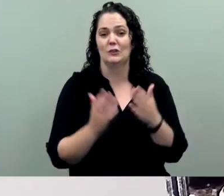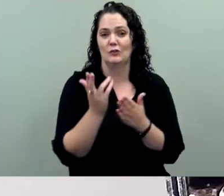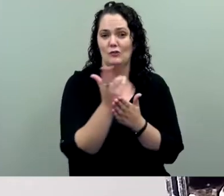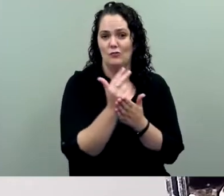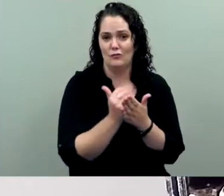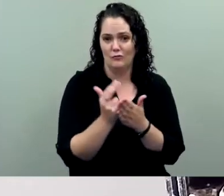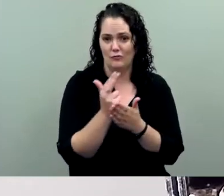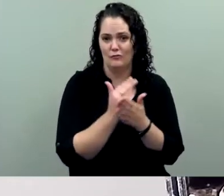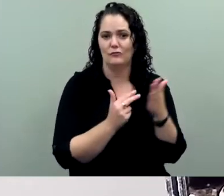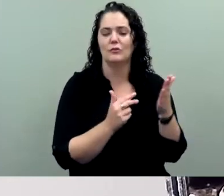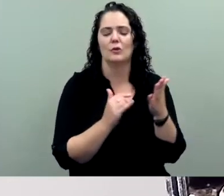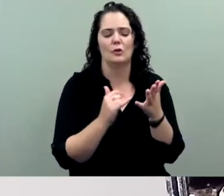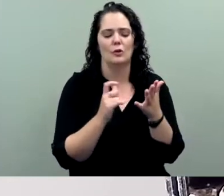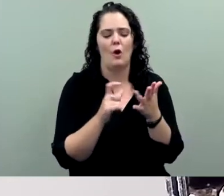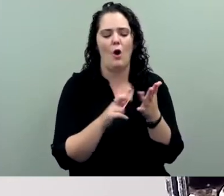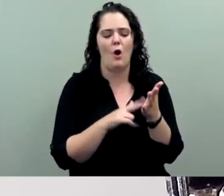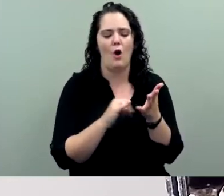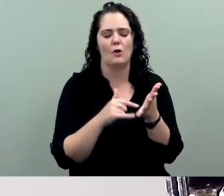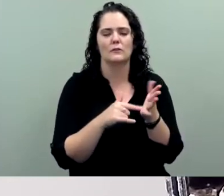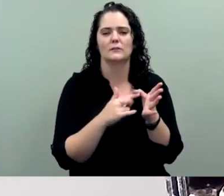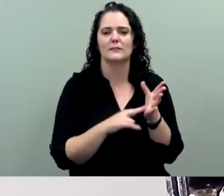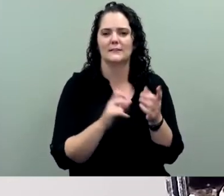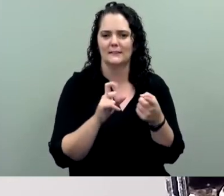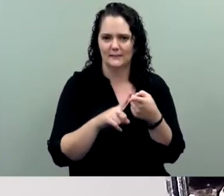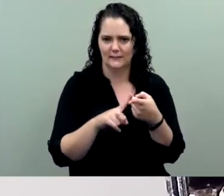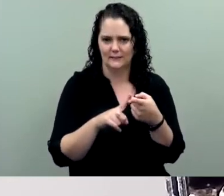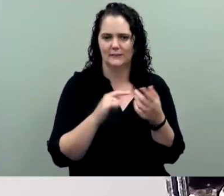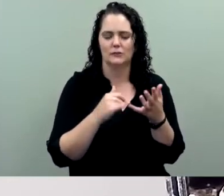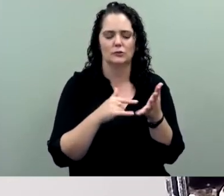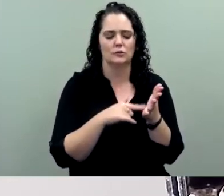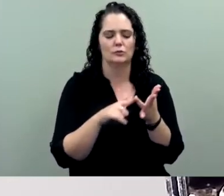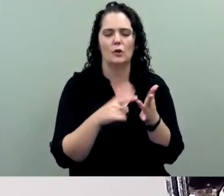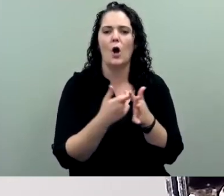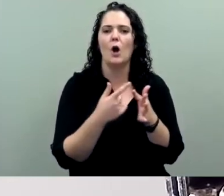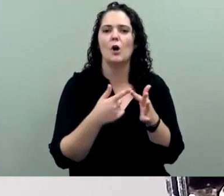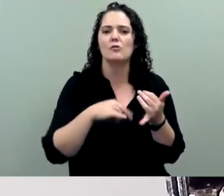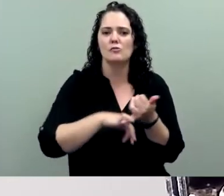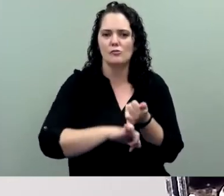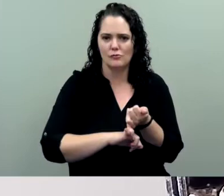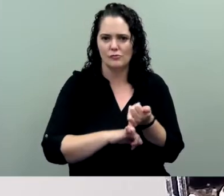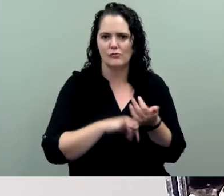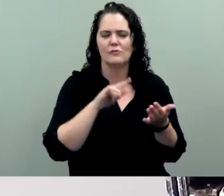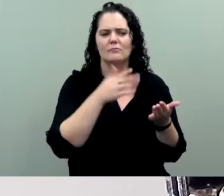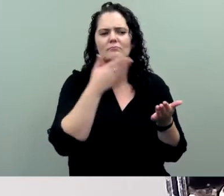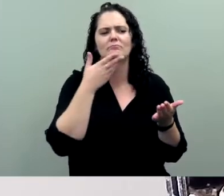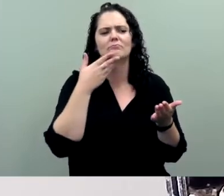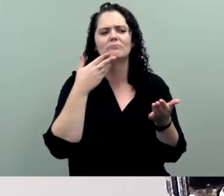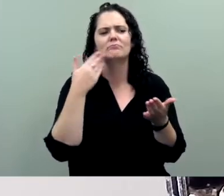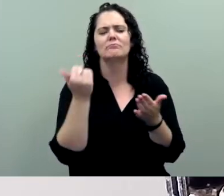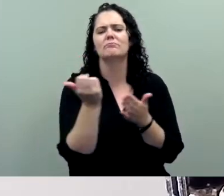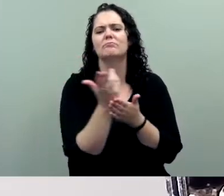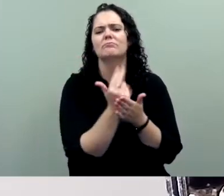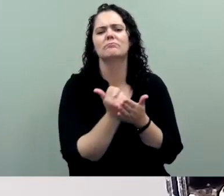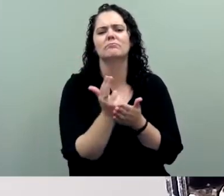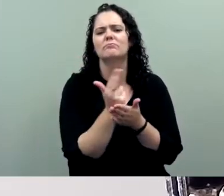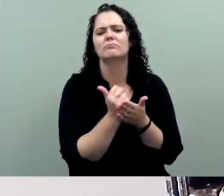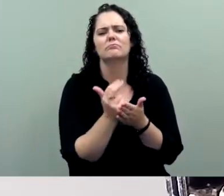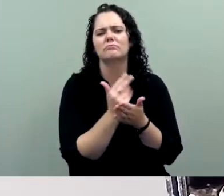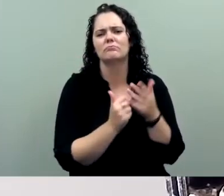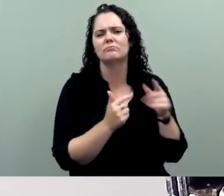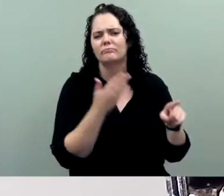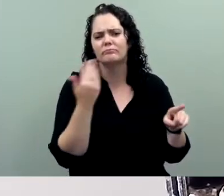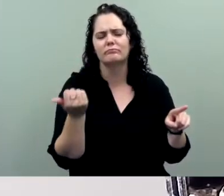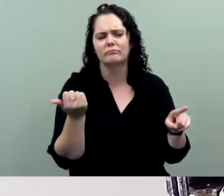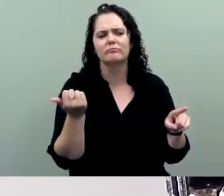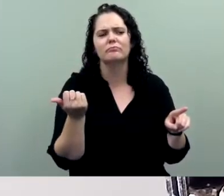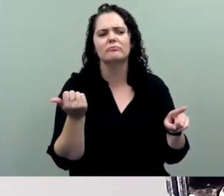today by Constance Stokes. And I love this drawing. It's a beautiful drawing. It's in the Queensland Art Gallery collection. And I'm just going to zoom in